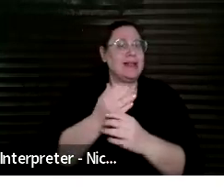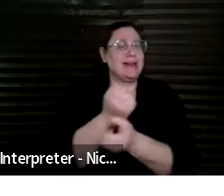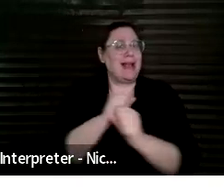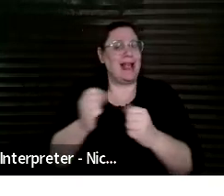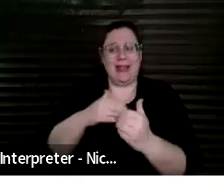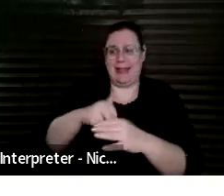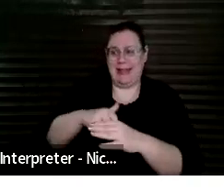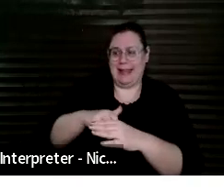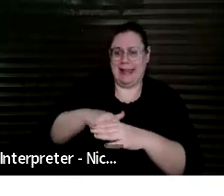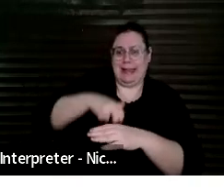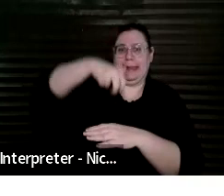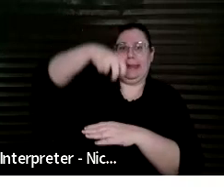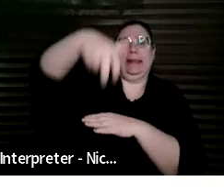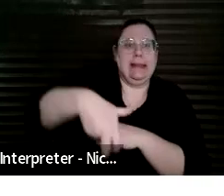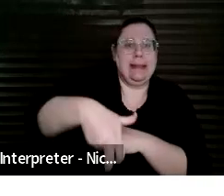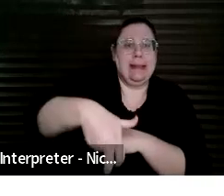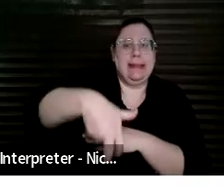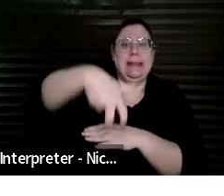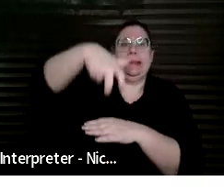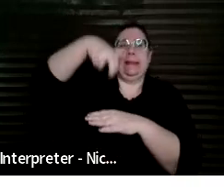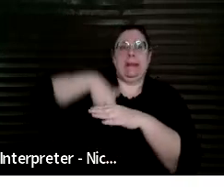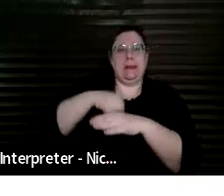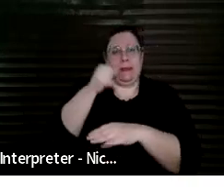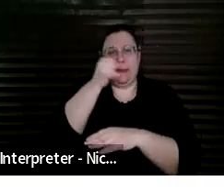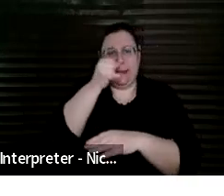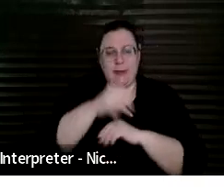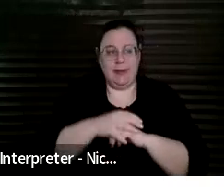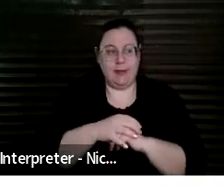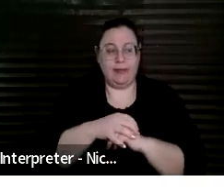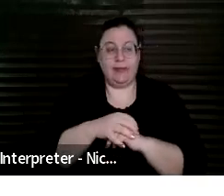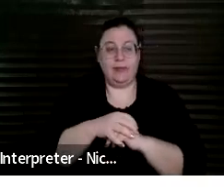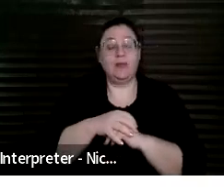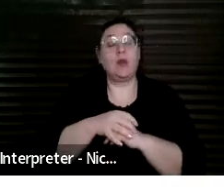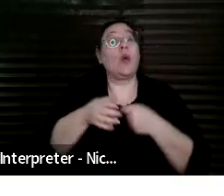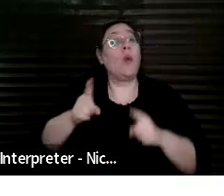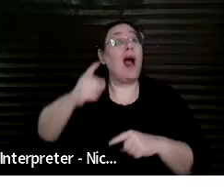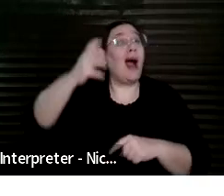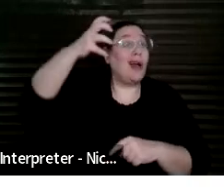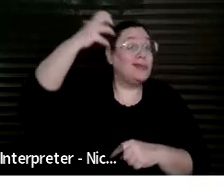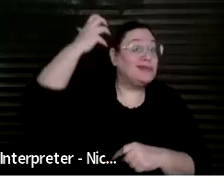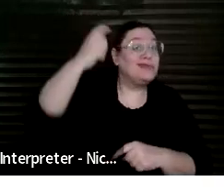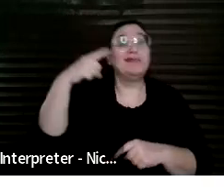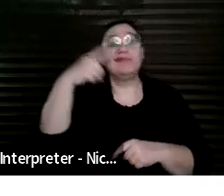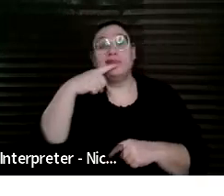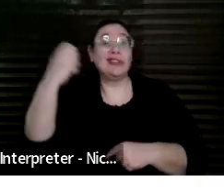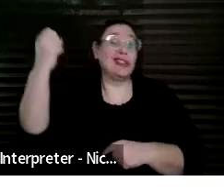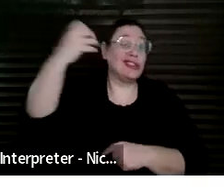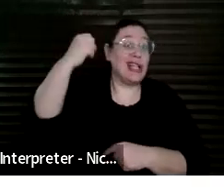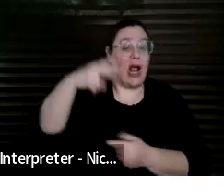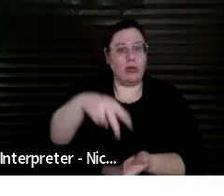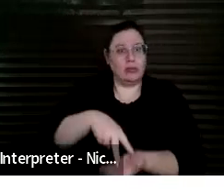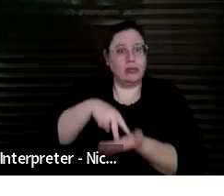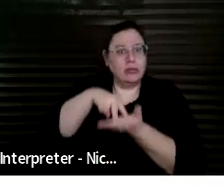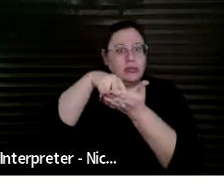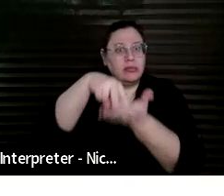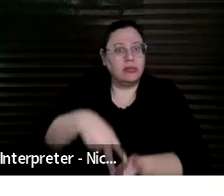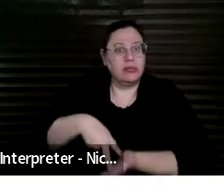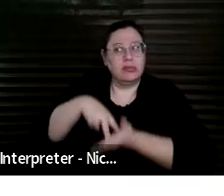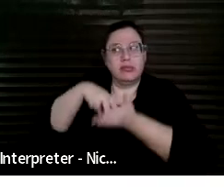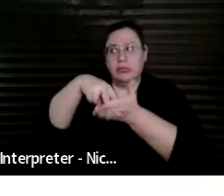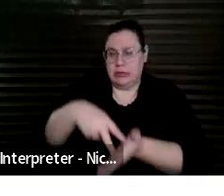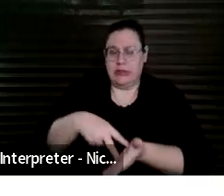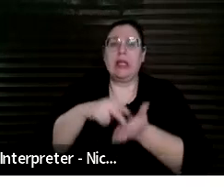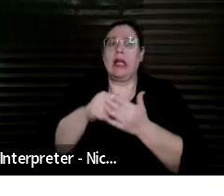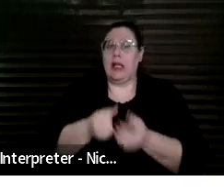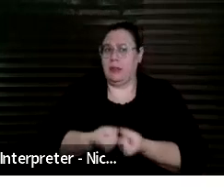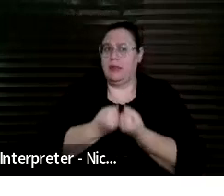and exit. Standing for a long time while grooming or while showering can also be tiring